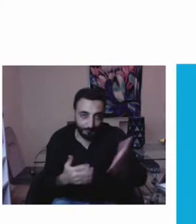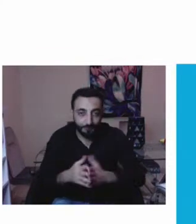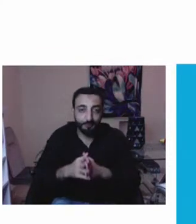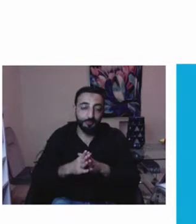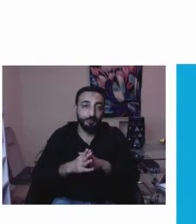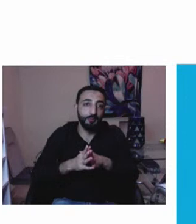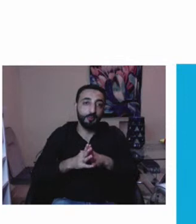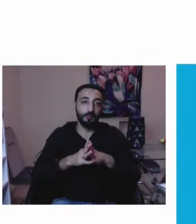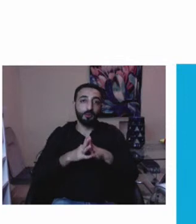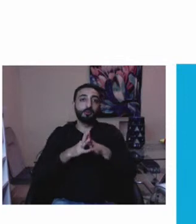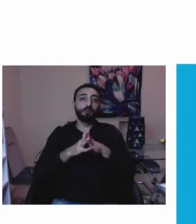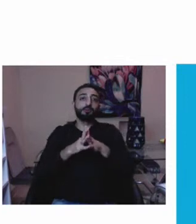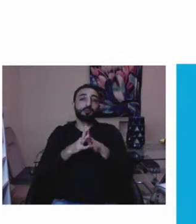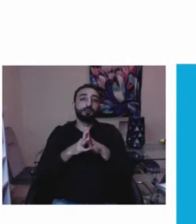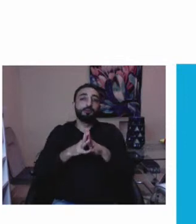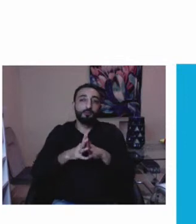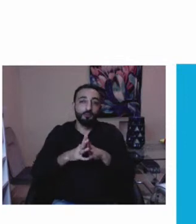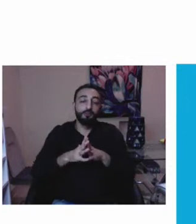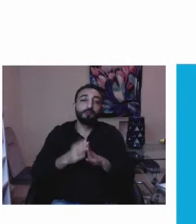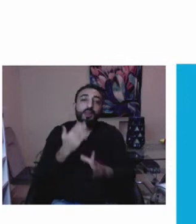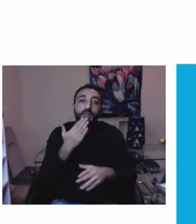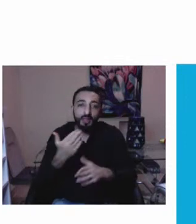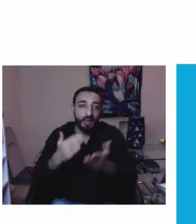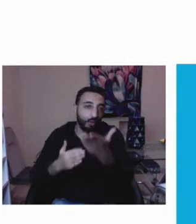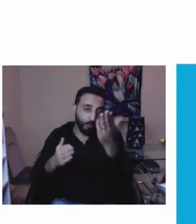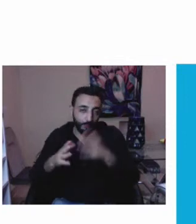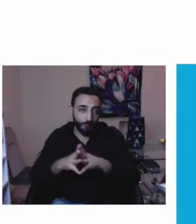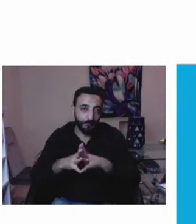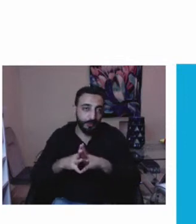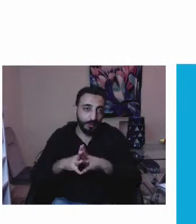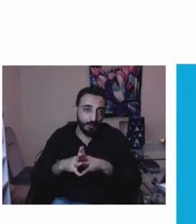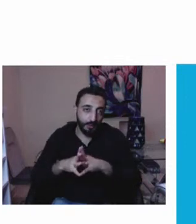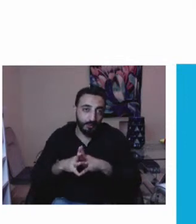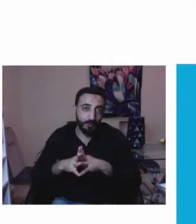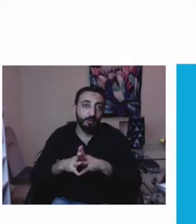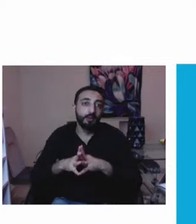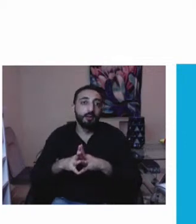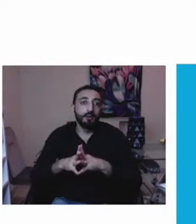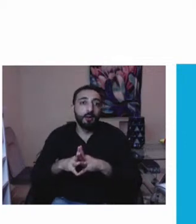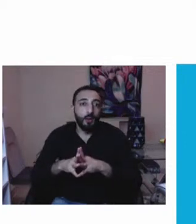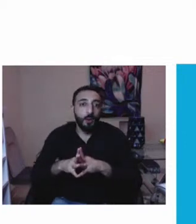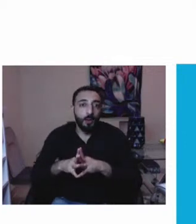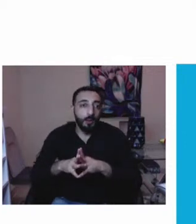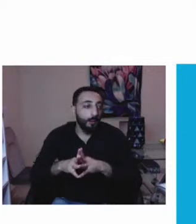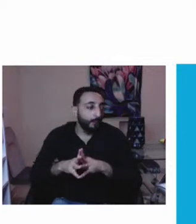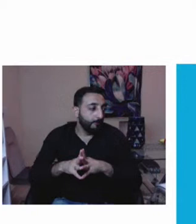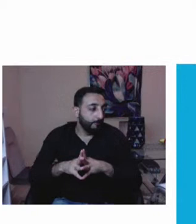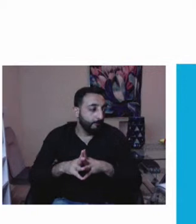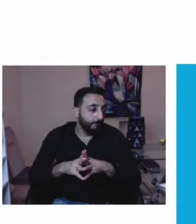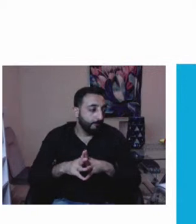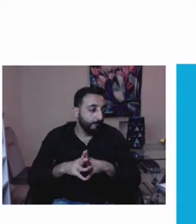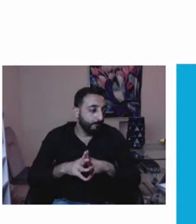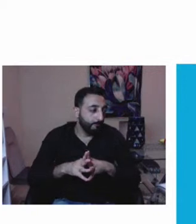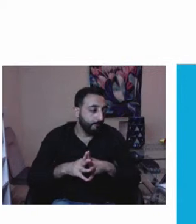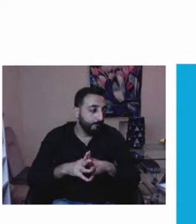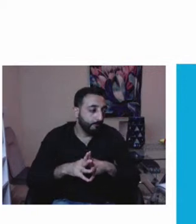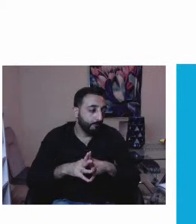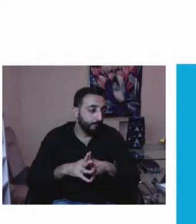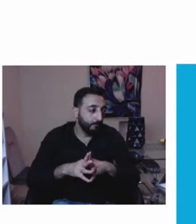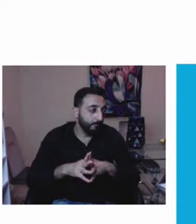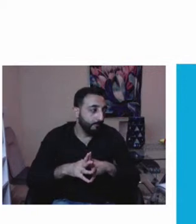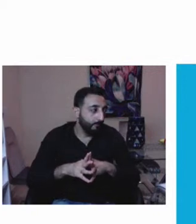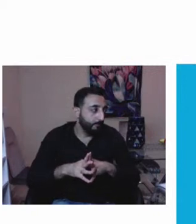Muchísimas gracias por su contribución. Thank you so much for these very inspiring words, Your Excellency, and also for the leadership the